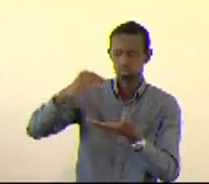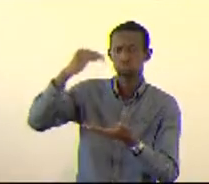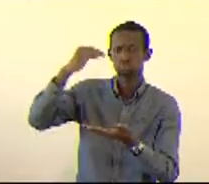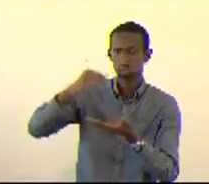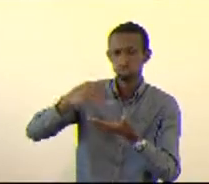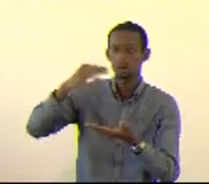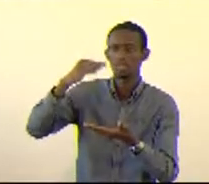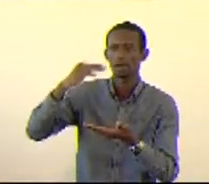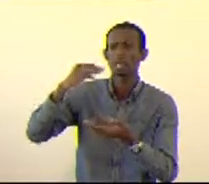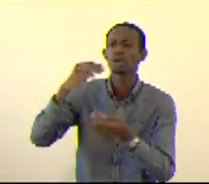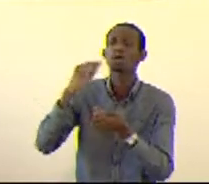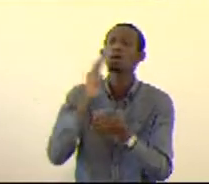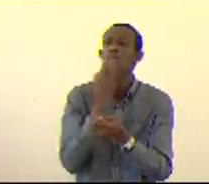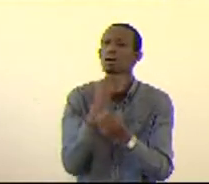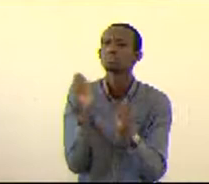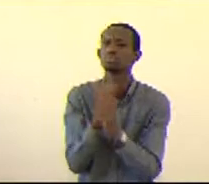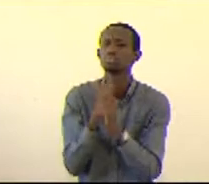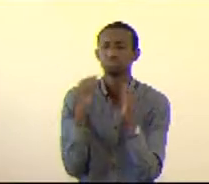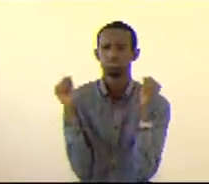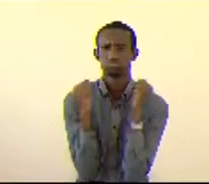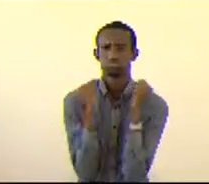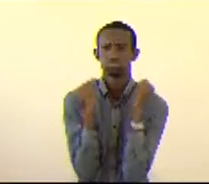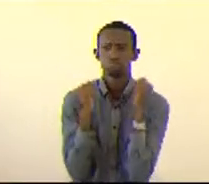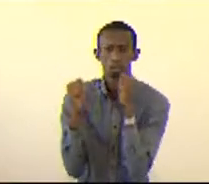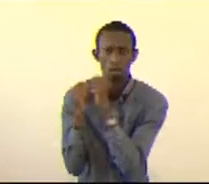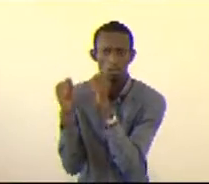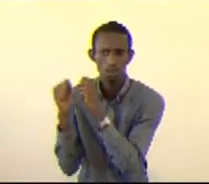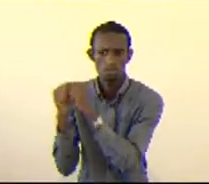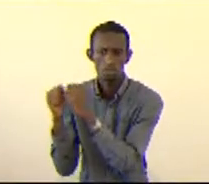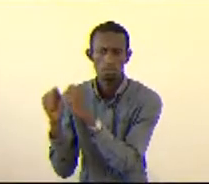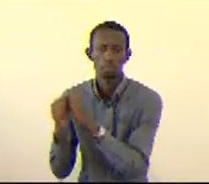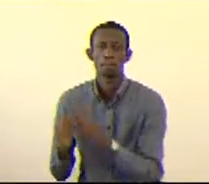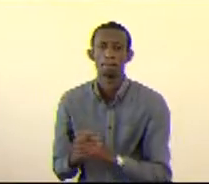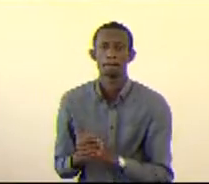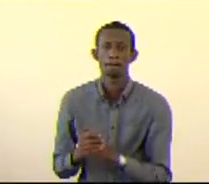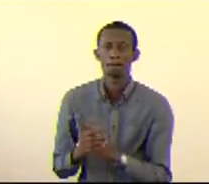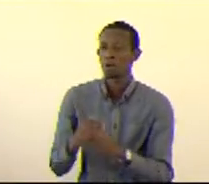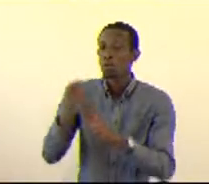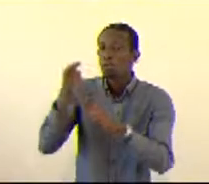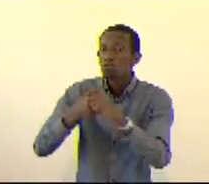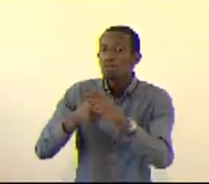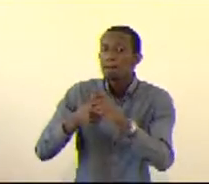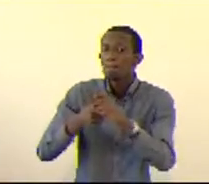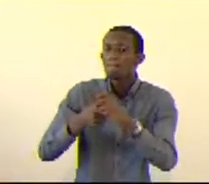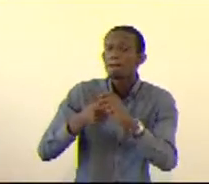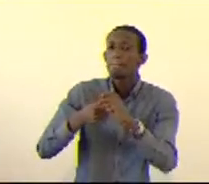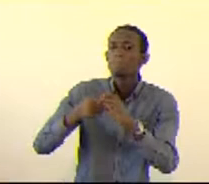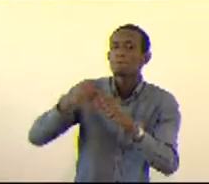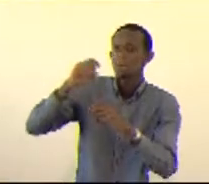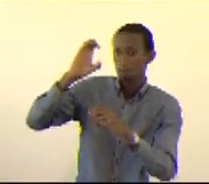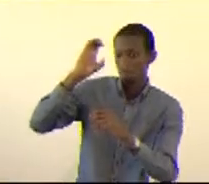ice. Then, from B to C, you can see from B to C, temperature is not